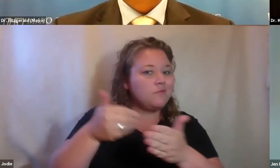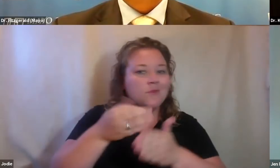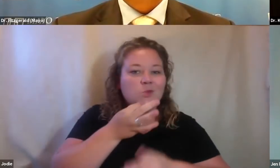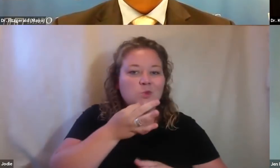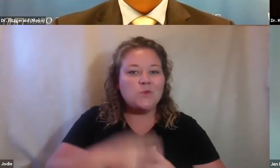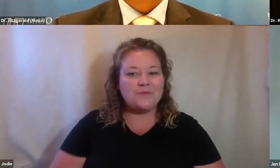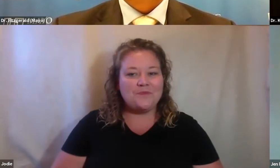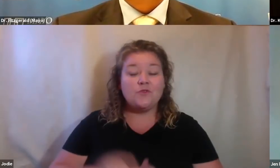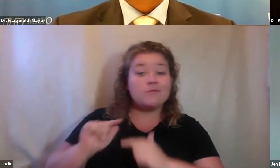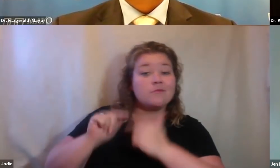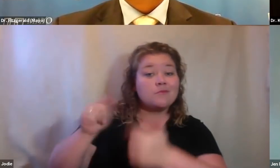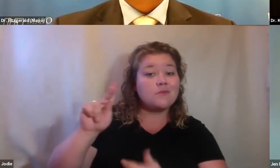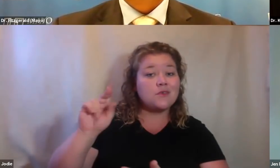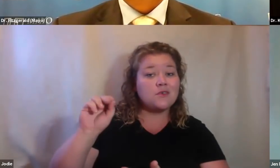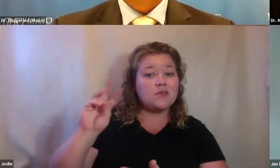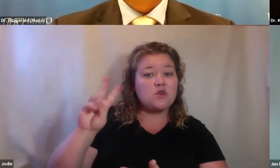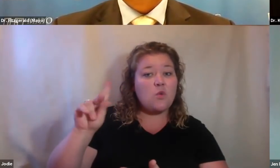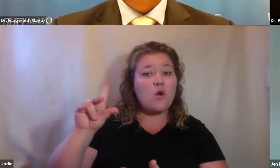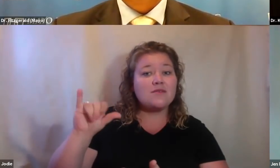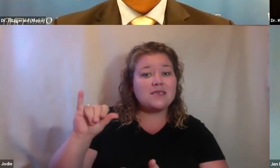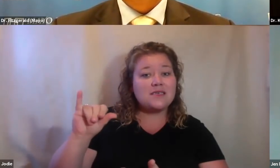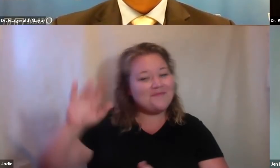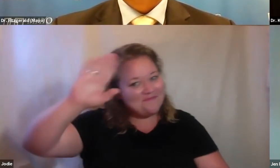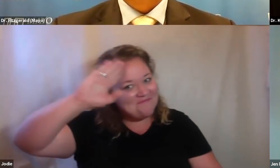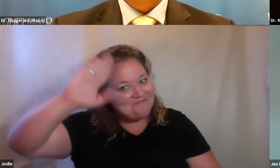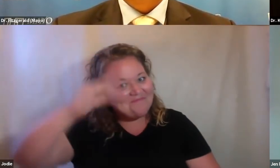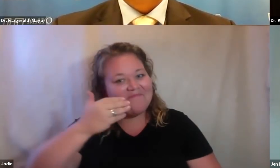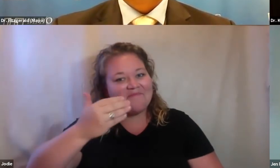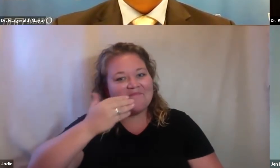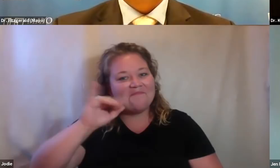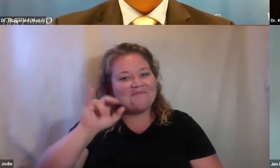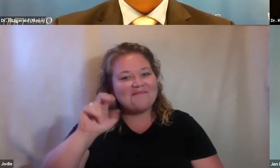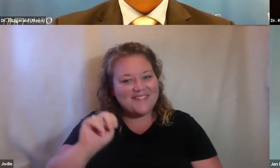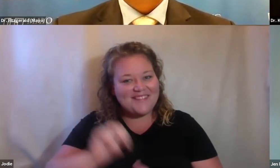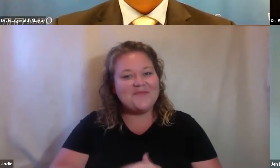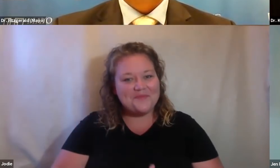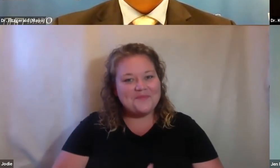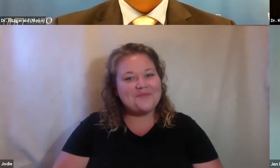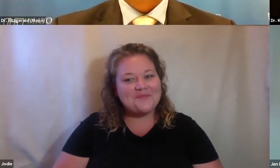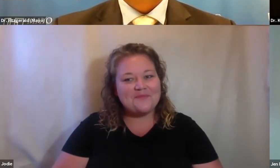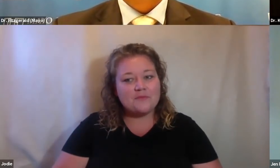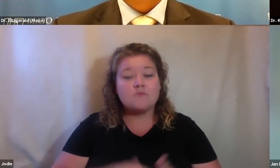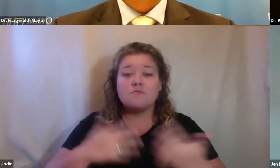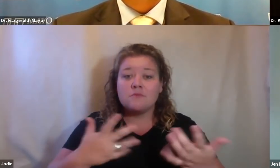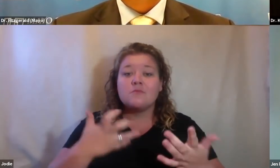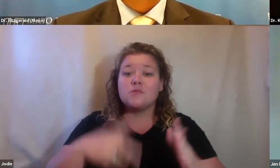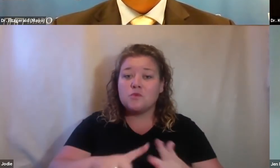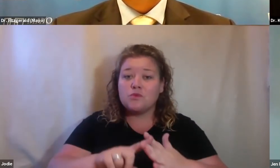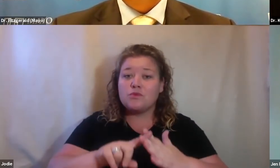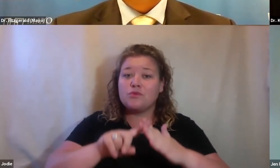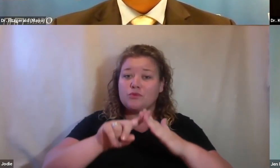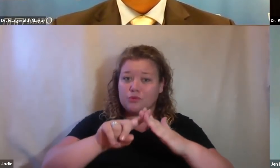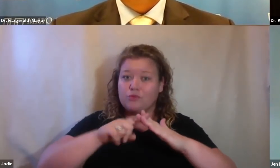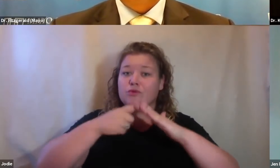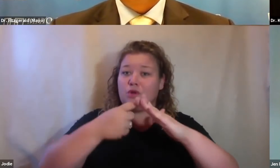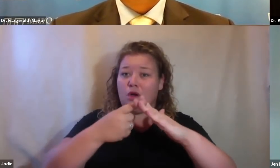you. Thank you, Jen. And really what I'd like to start with, and the first thing I'd like to say is to remind